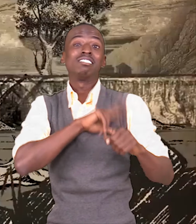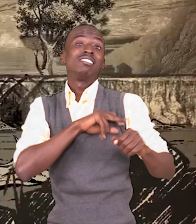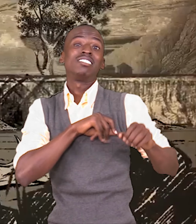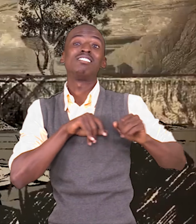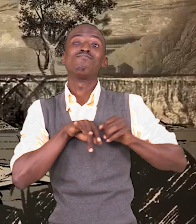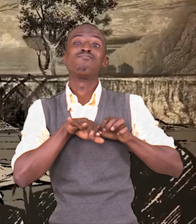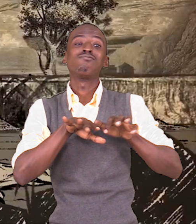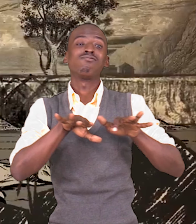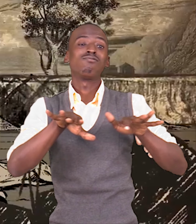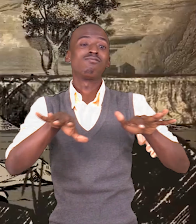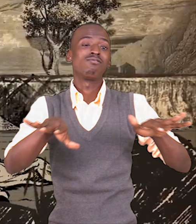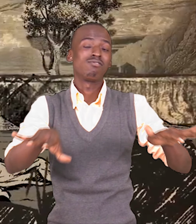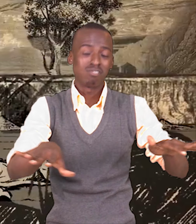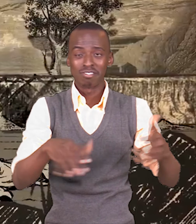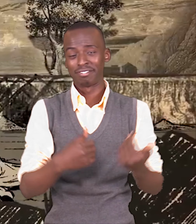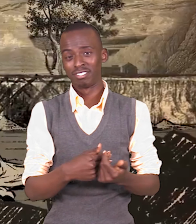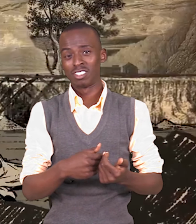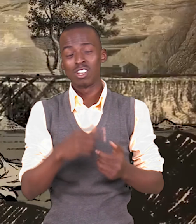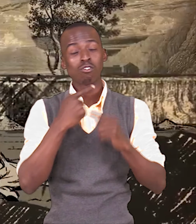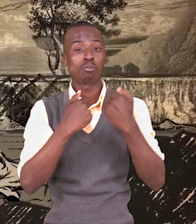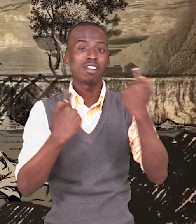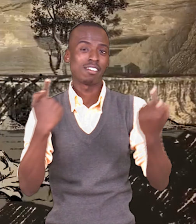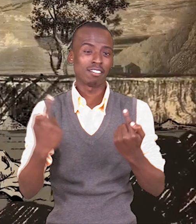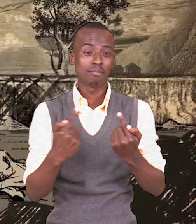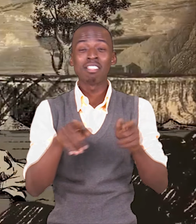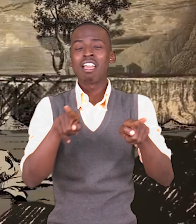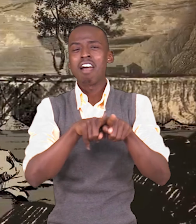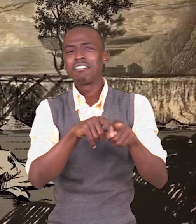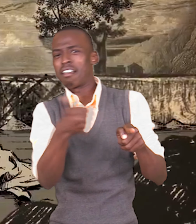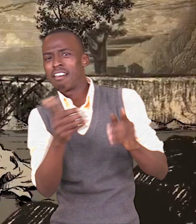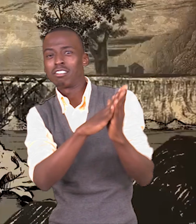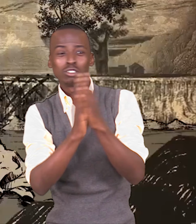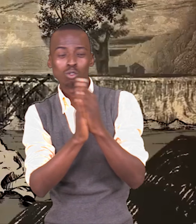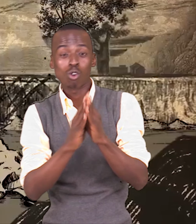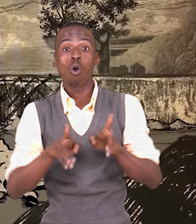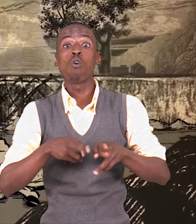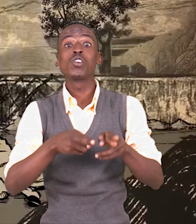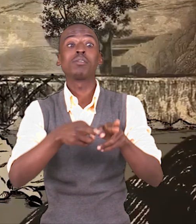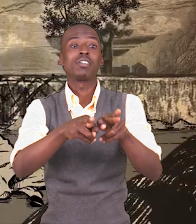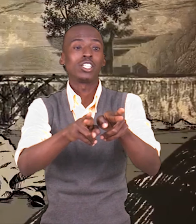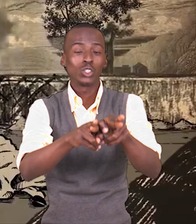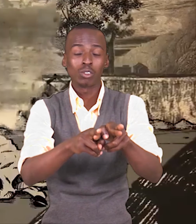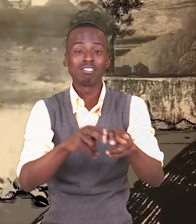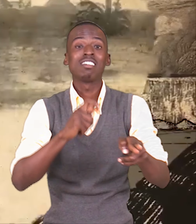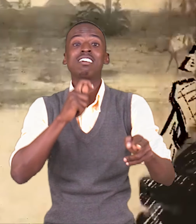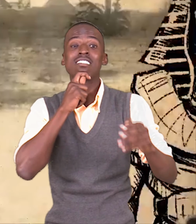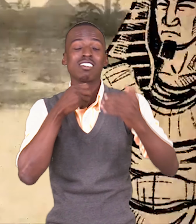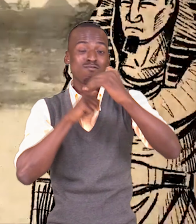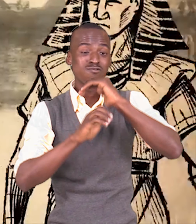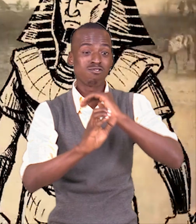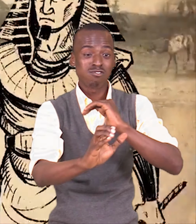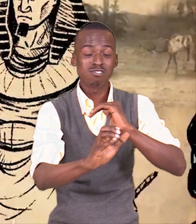And Joseph's brothers, they come down to Egypt looking for food. And then when they get there, who should they find as the ruler of